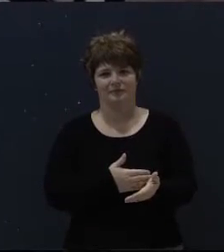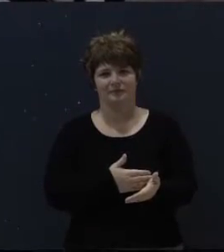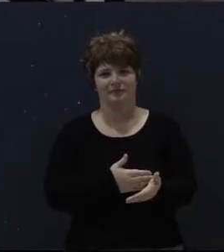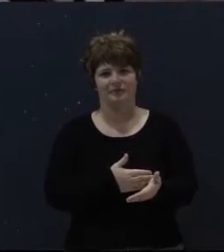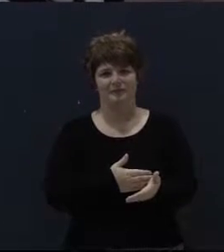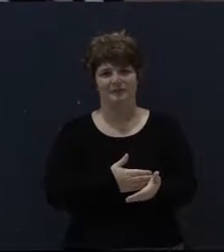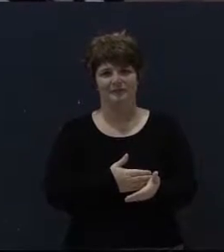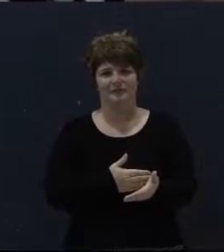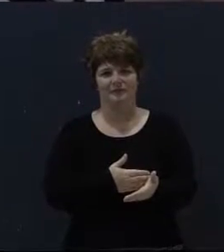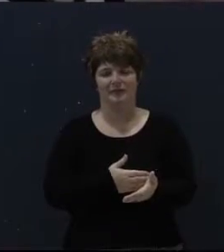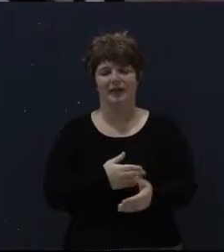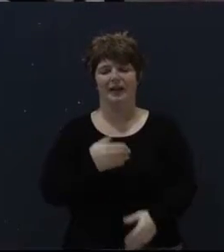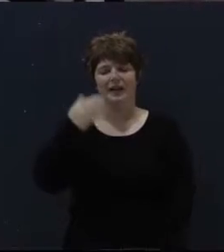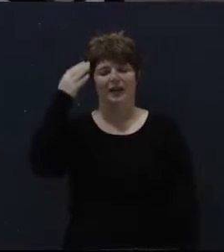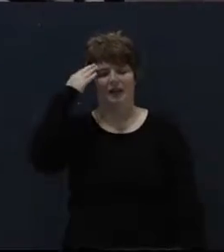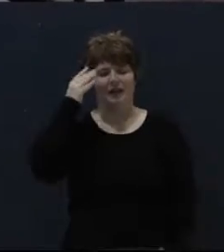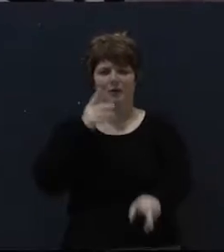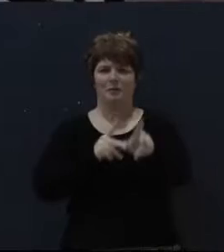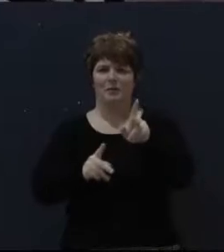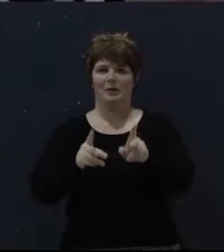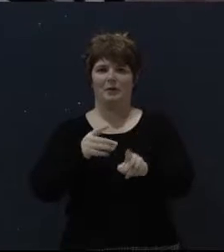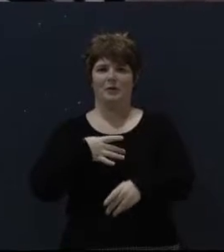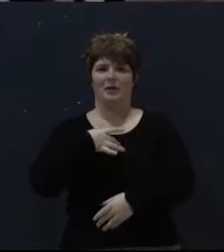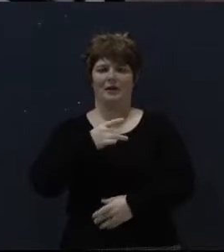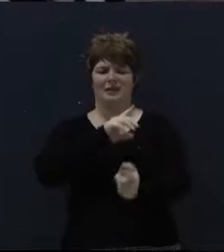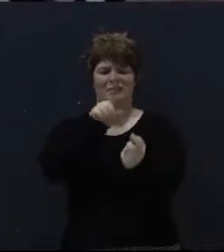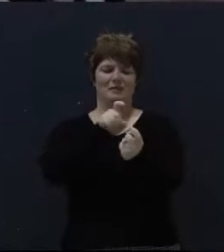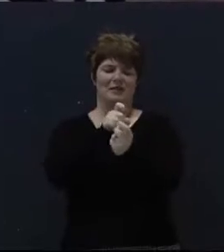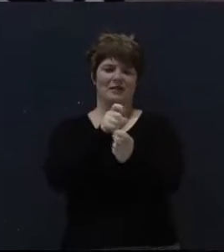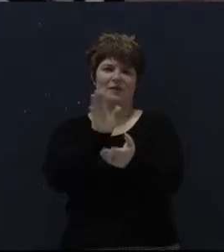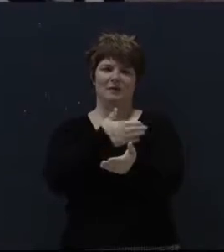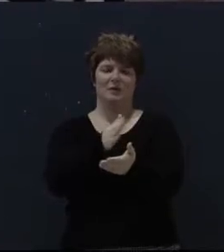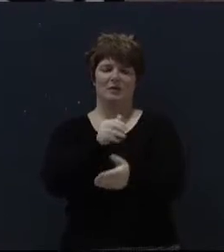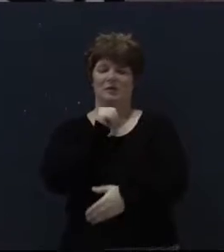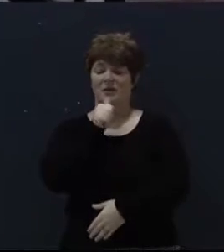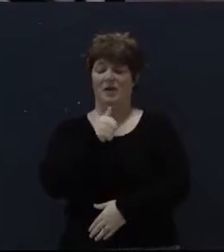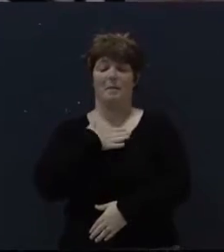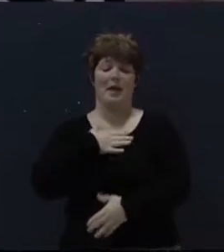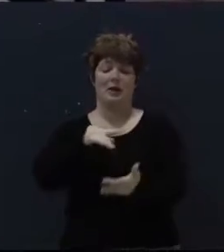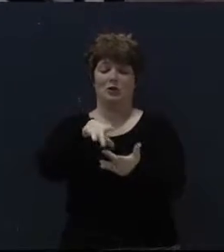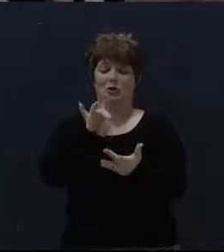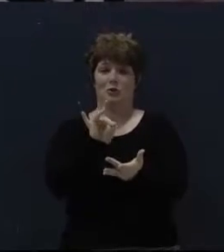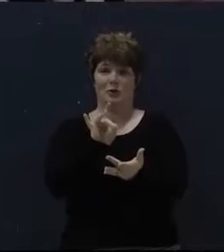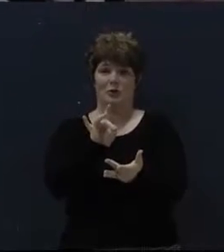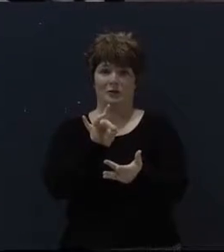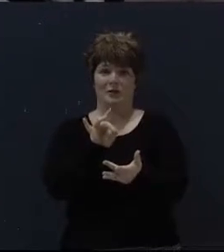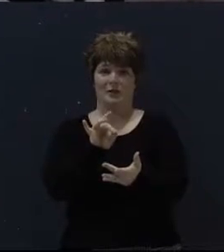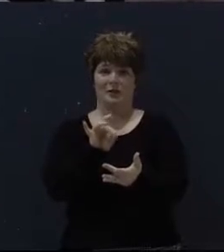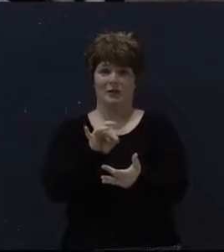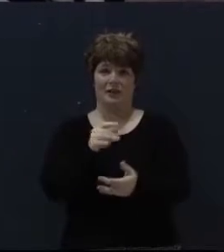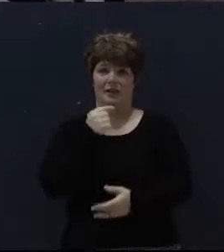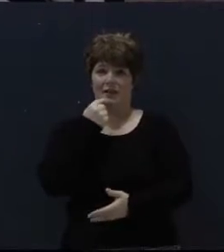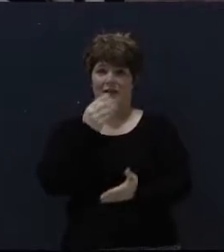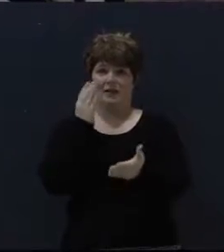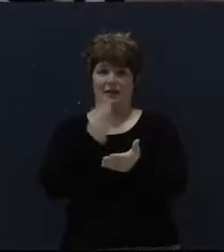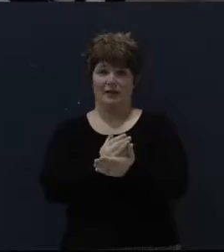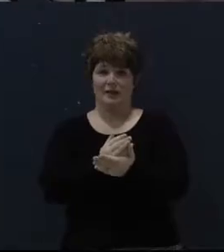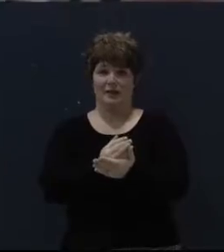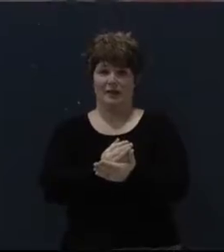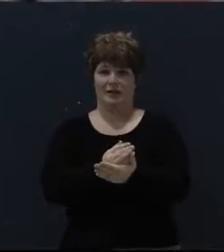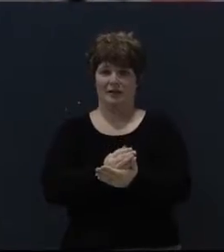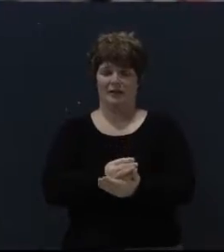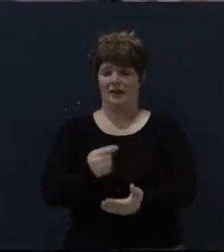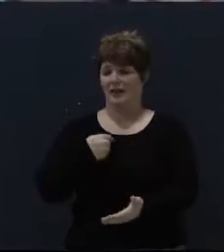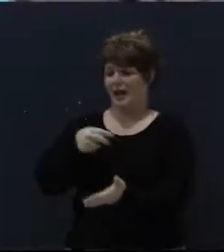Everybody have a preference on music. That wasn't my preference. Okay. I just go stop right there. And they got me